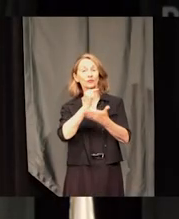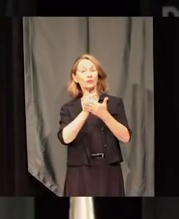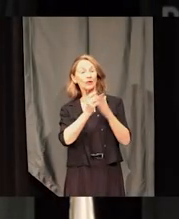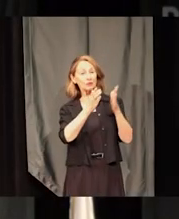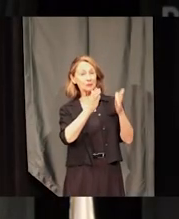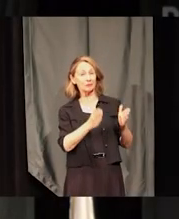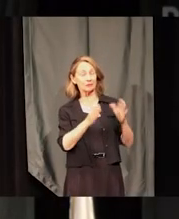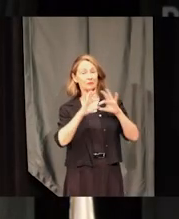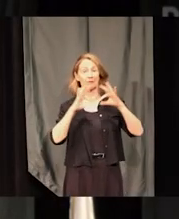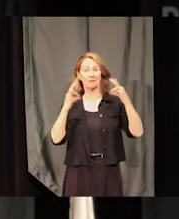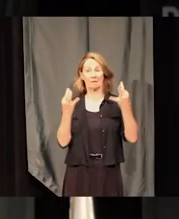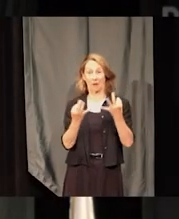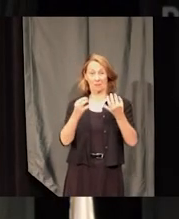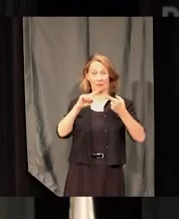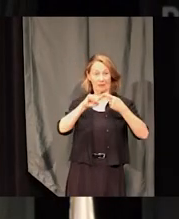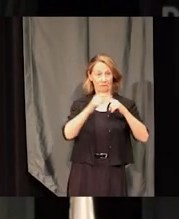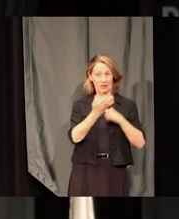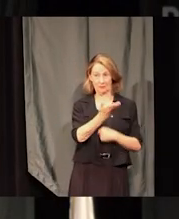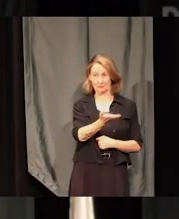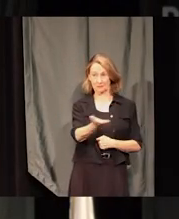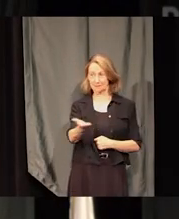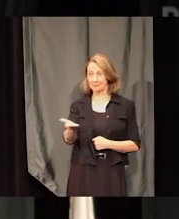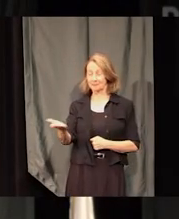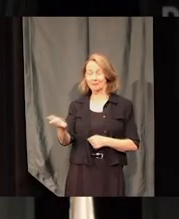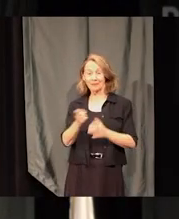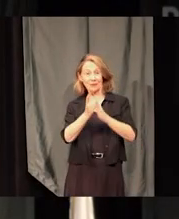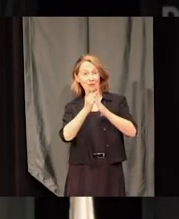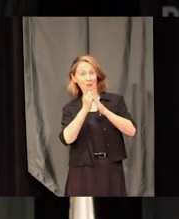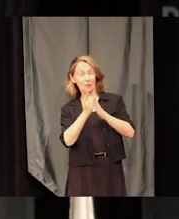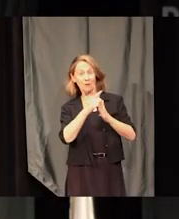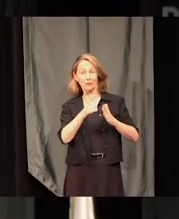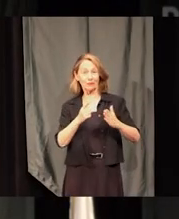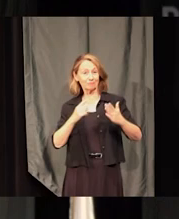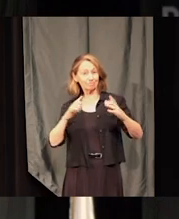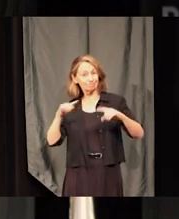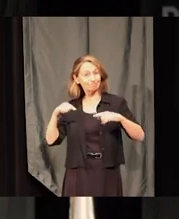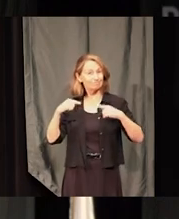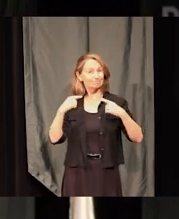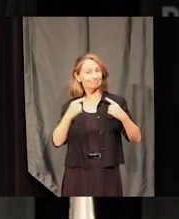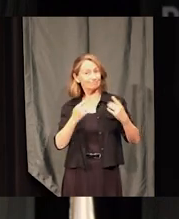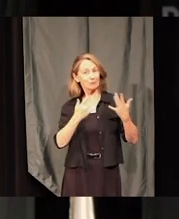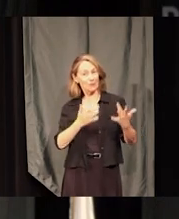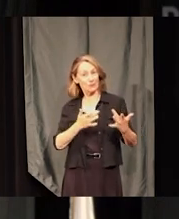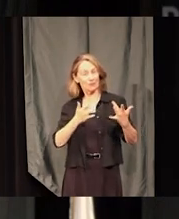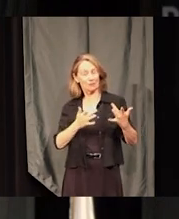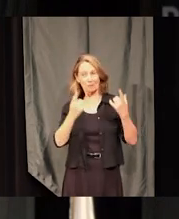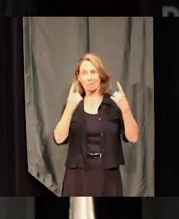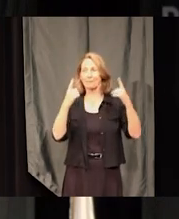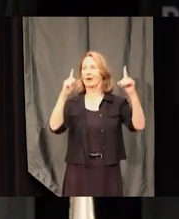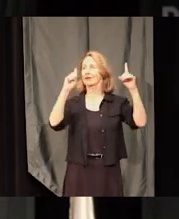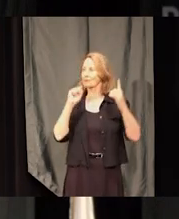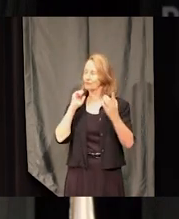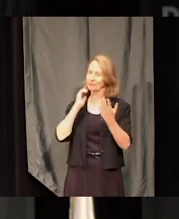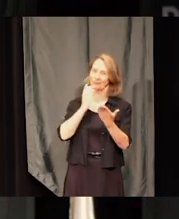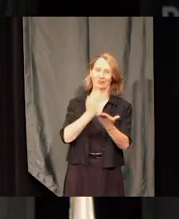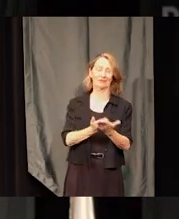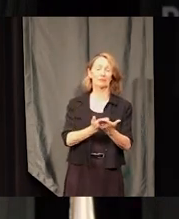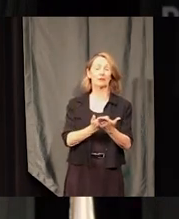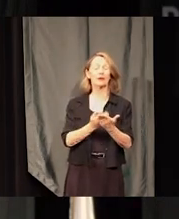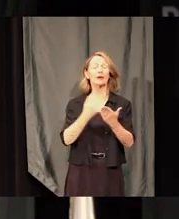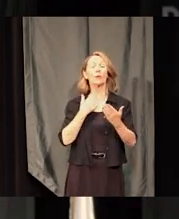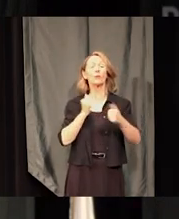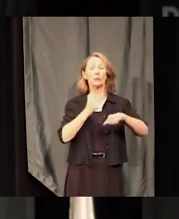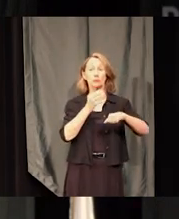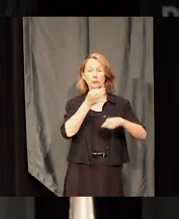Graduates, family, and friends, the moment you have been waiting for has arrived. We are getting ready to